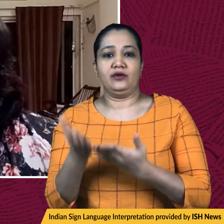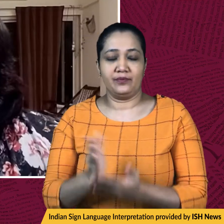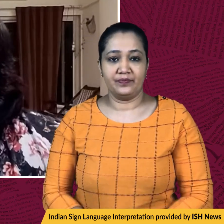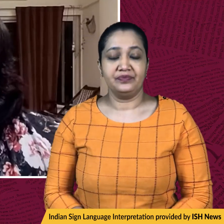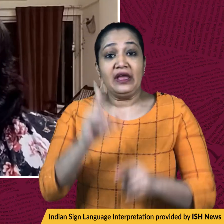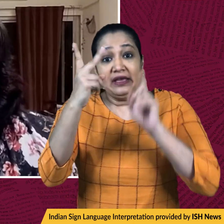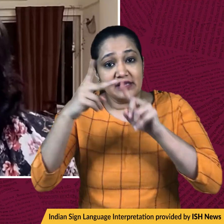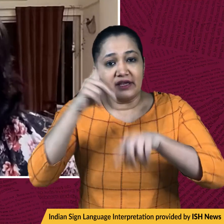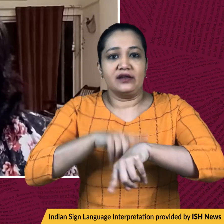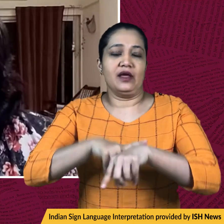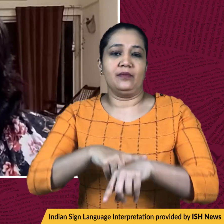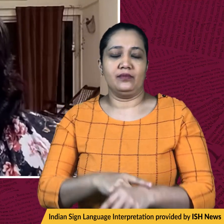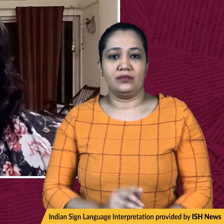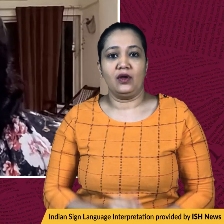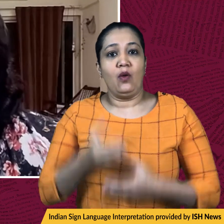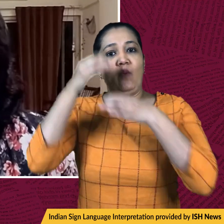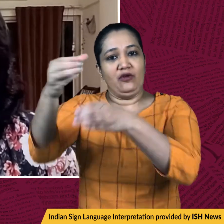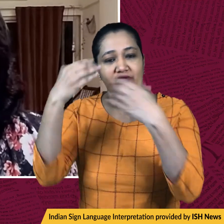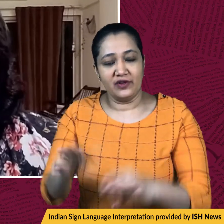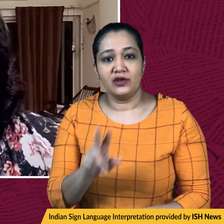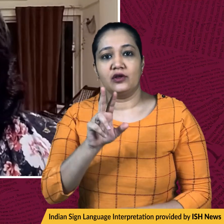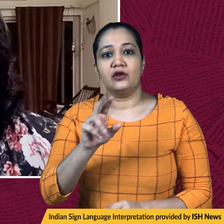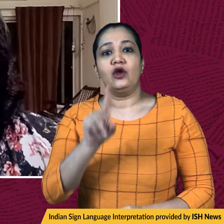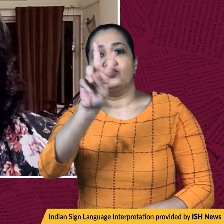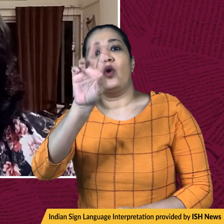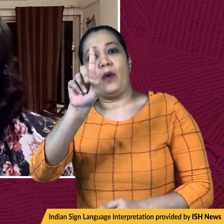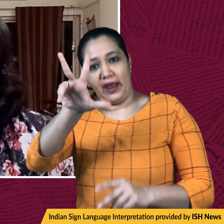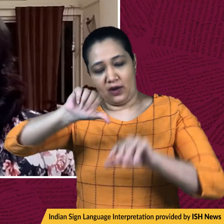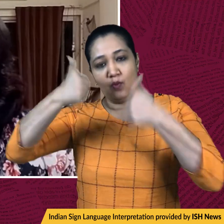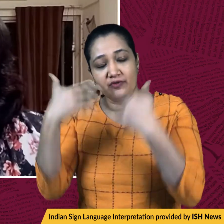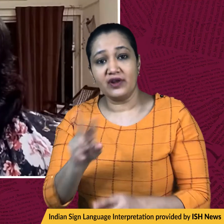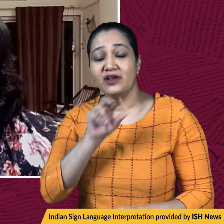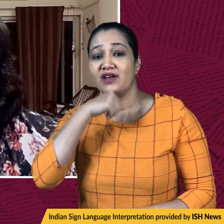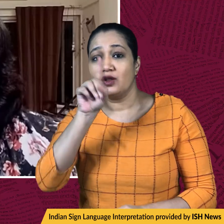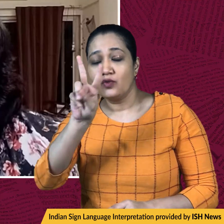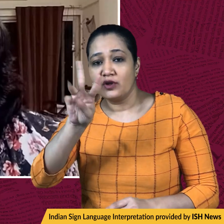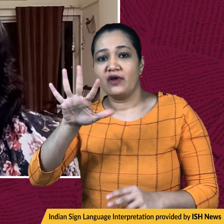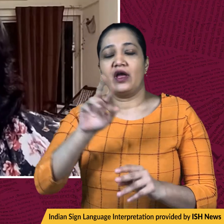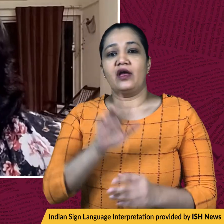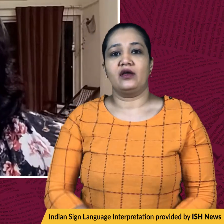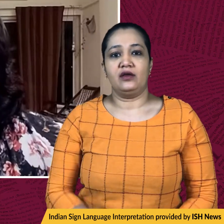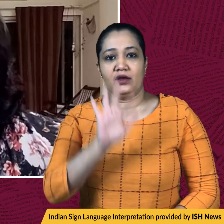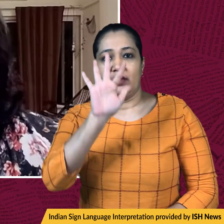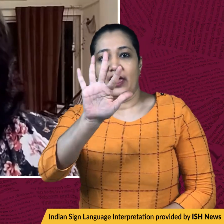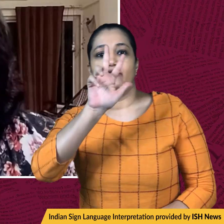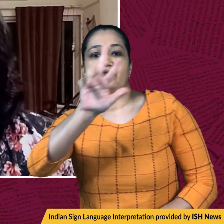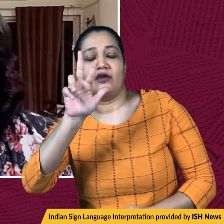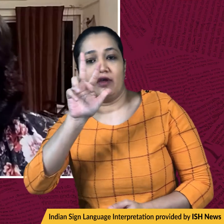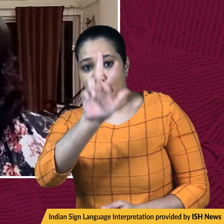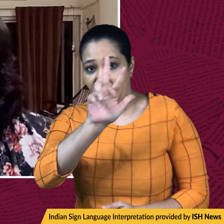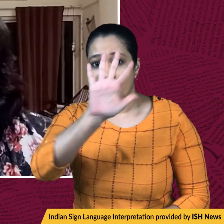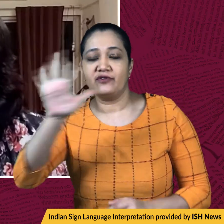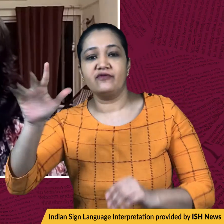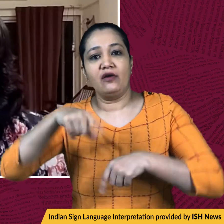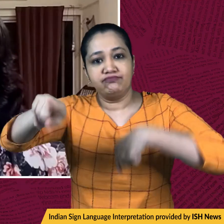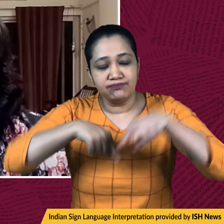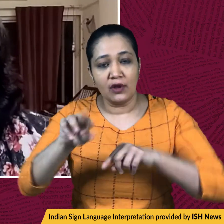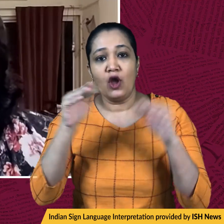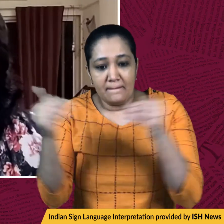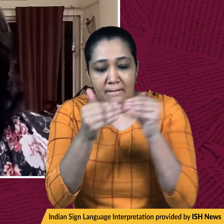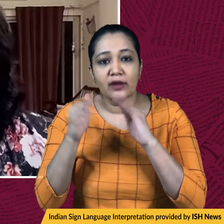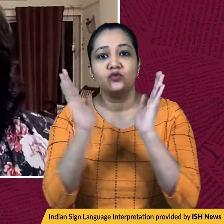borders with land, sea and air forces. That is bringing in more ships and fighter jets. Now, the Military Alliance's Secretary